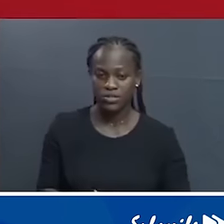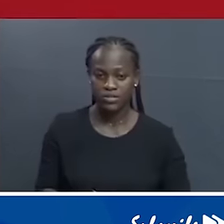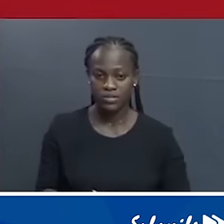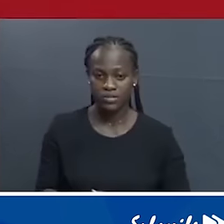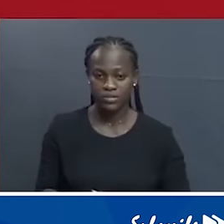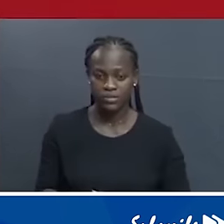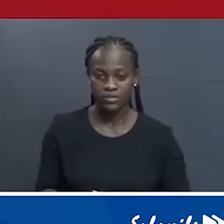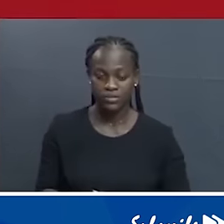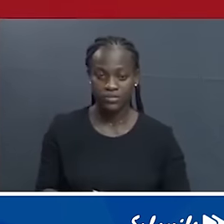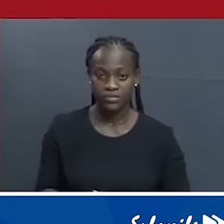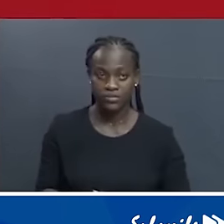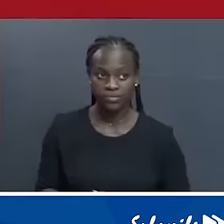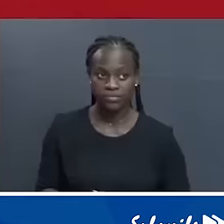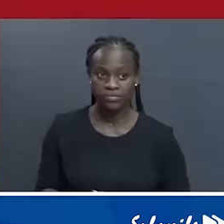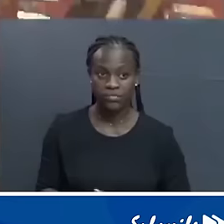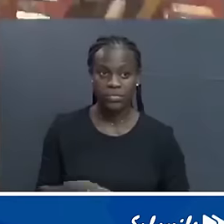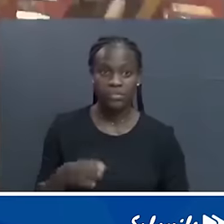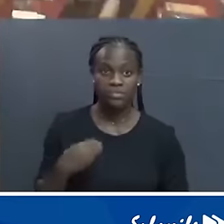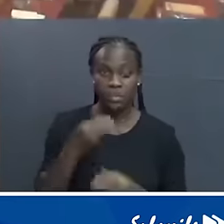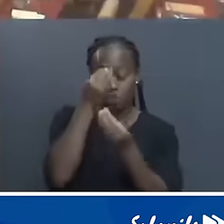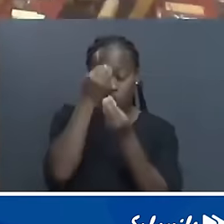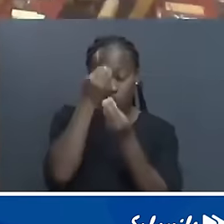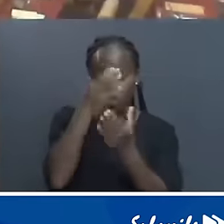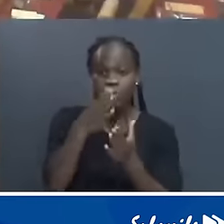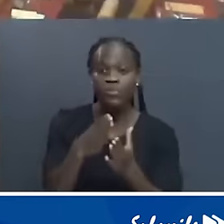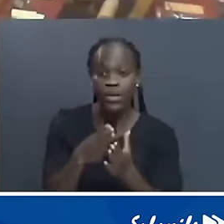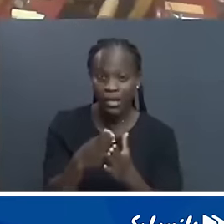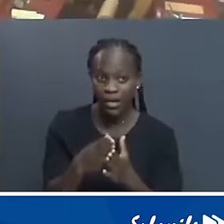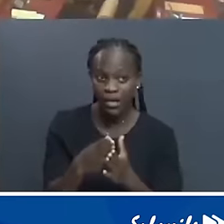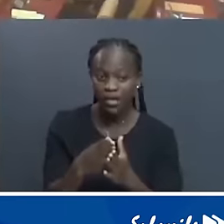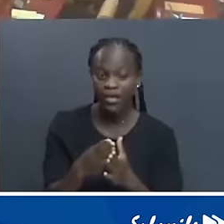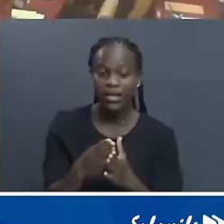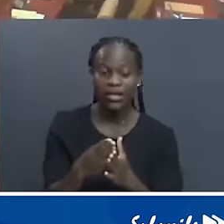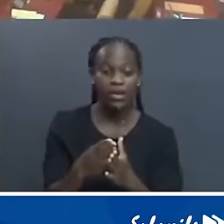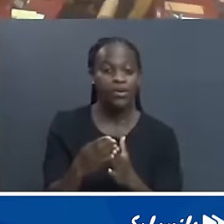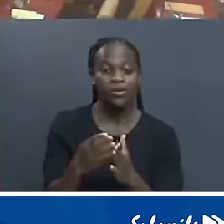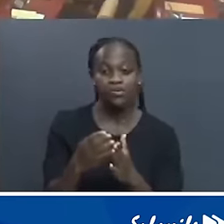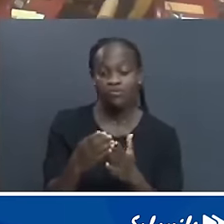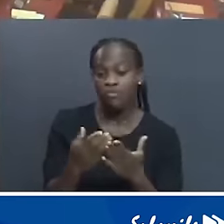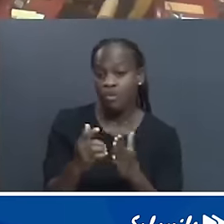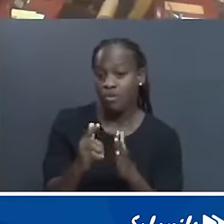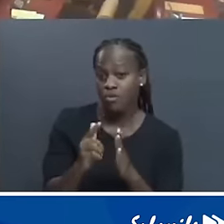the spirit of upholding the rule of law, unquote.